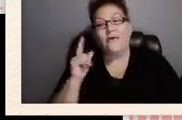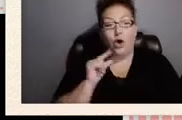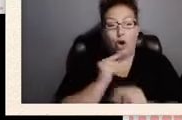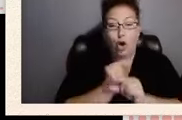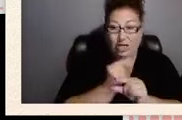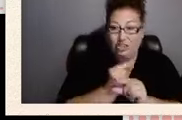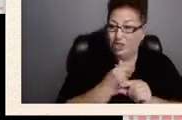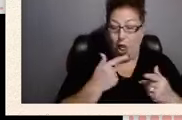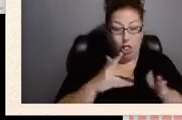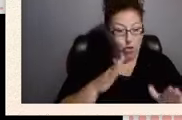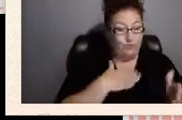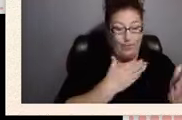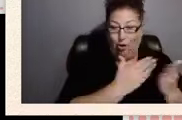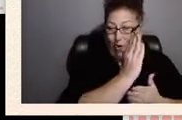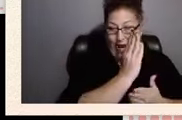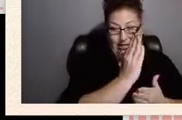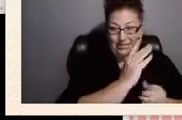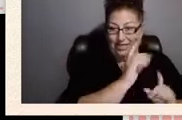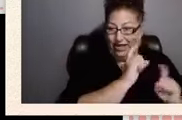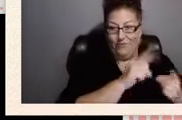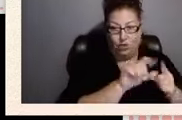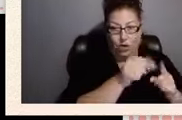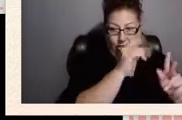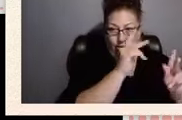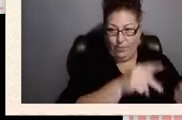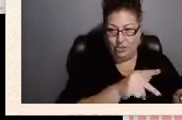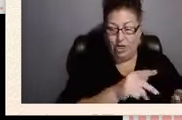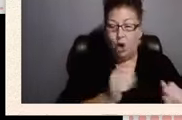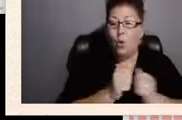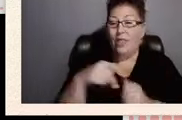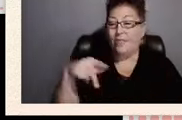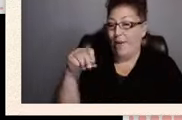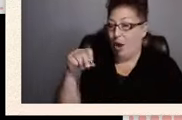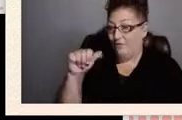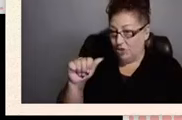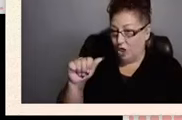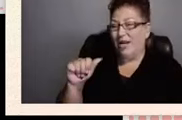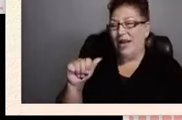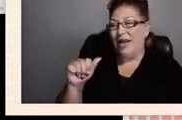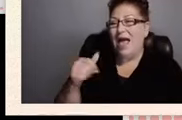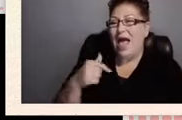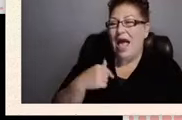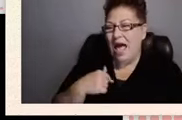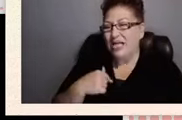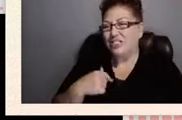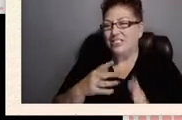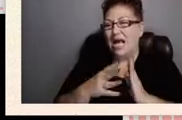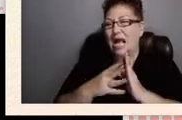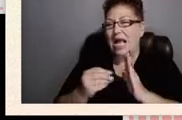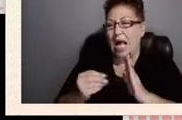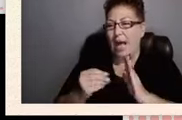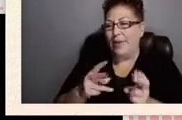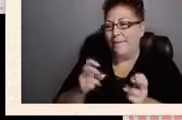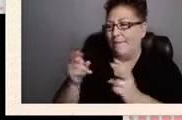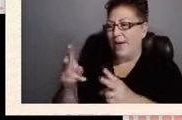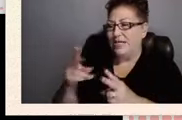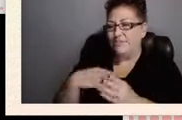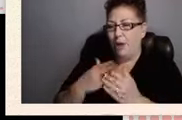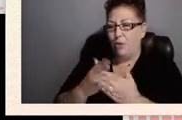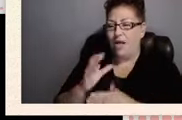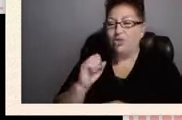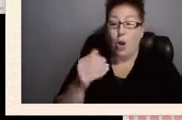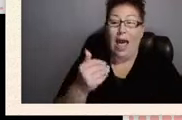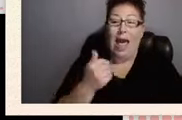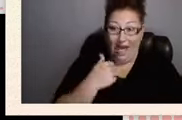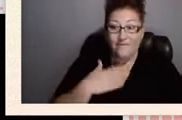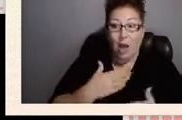rights, they're given to someone else. With power of attorney, I kind of copy paste my rights. So I have my rights, but I can share them